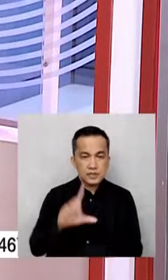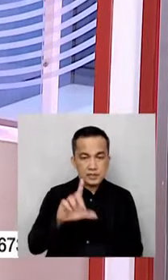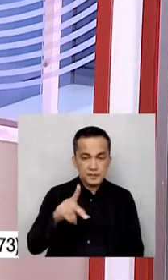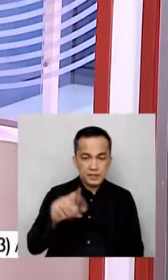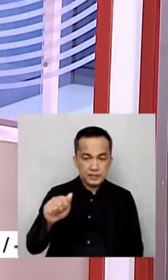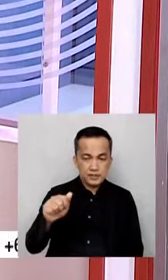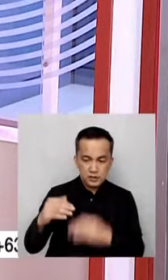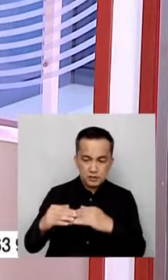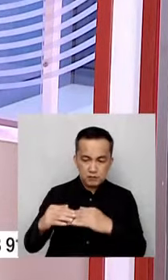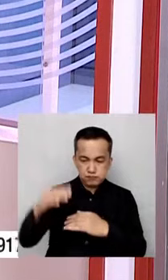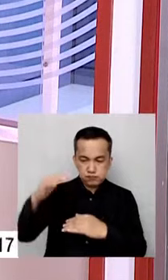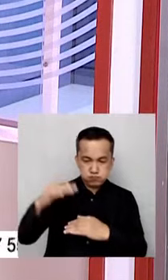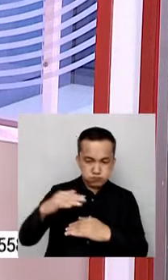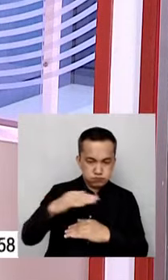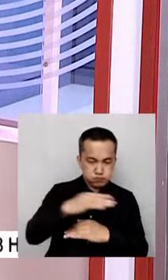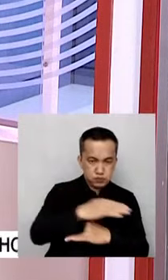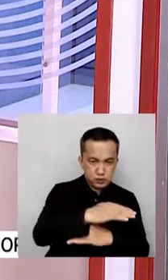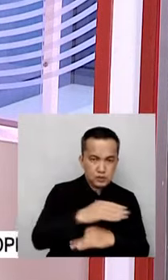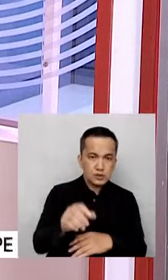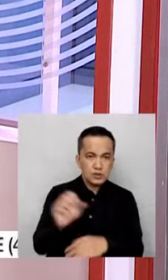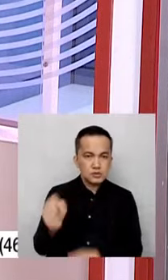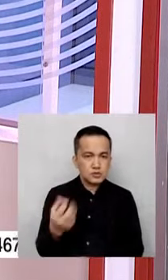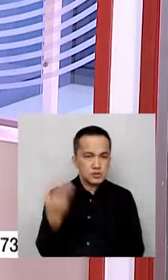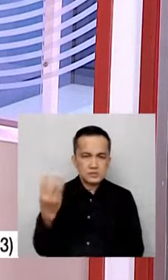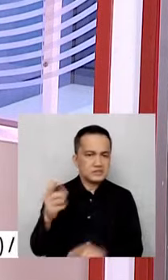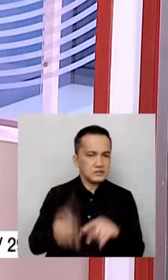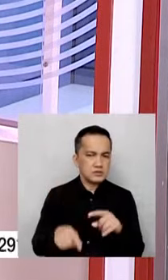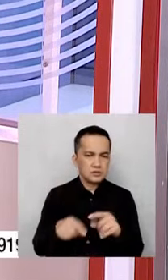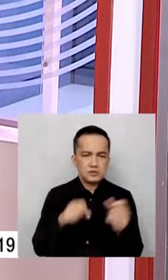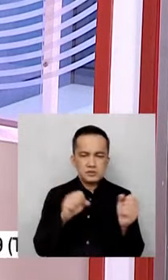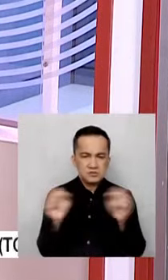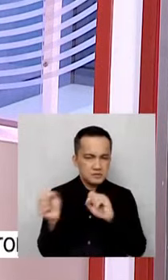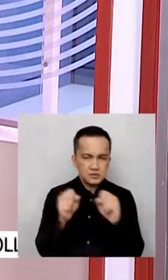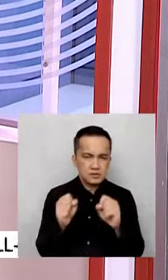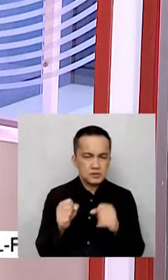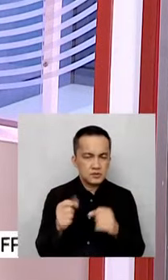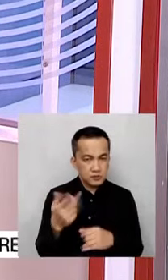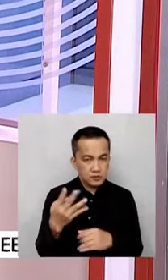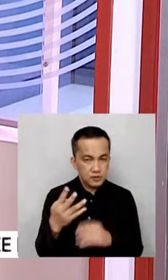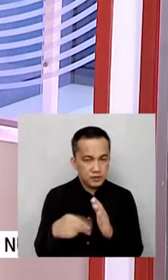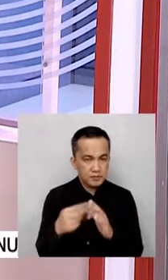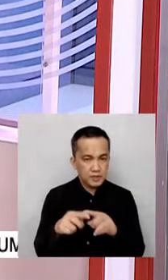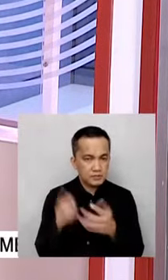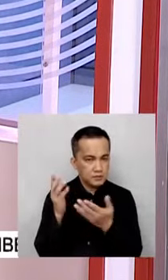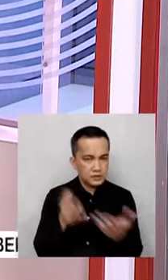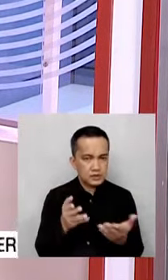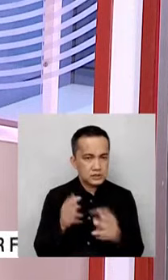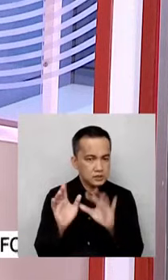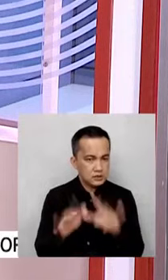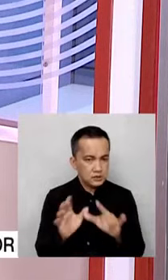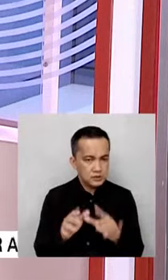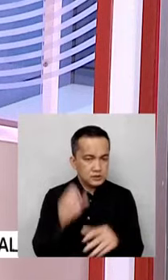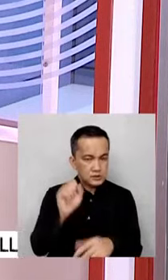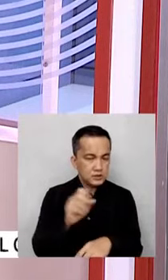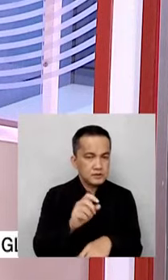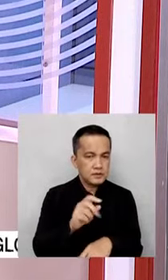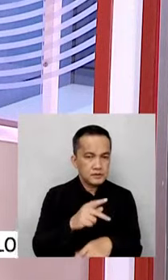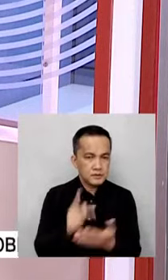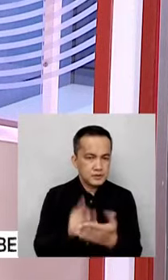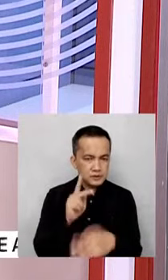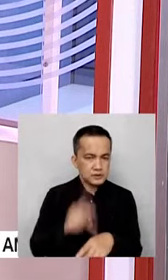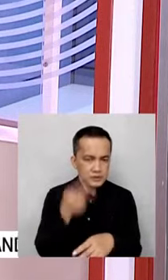Surigao City is unlikely to develop into a storm within 24 hours, but it will still bring rains to the southern part of the Philippines. Let's get more